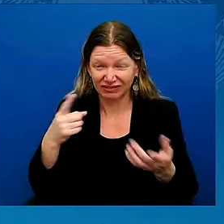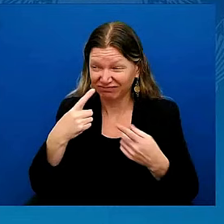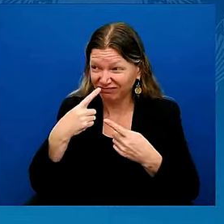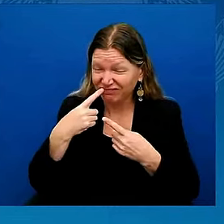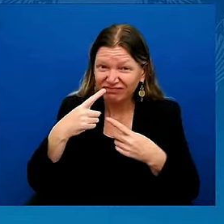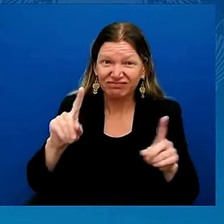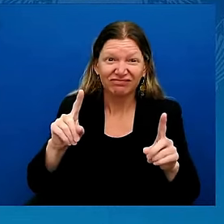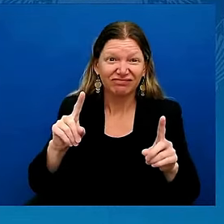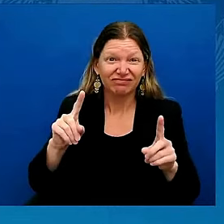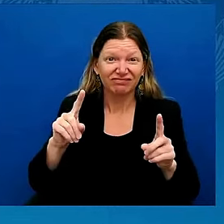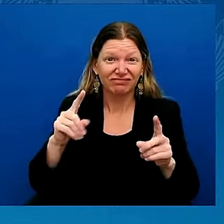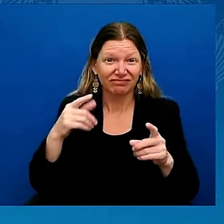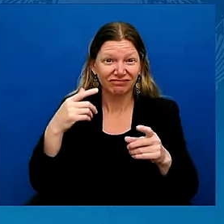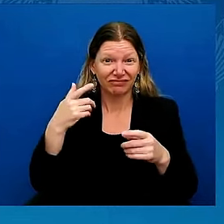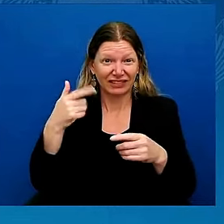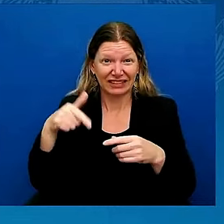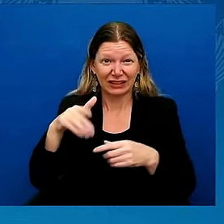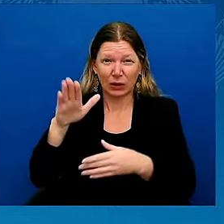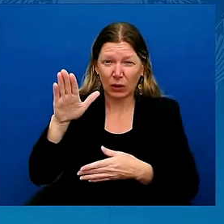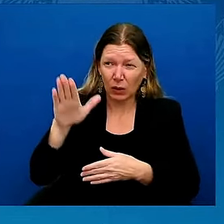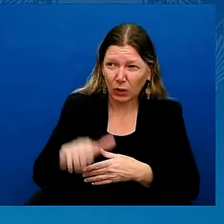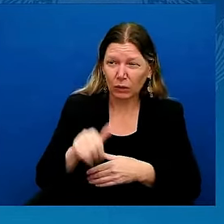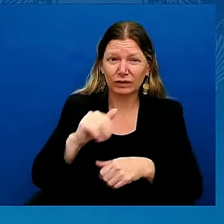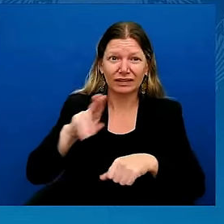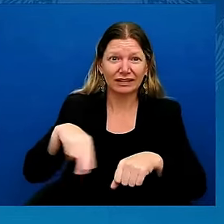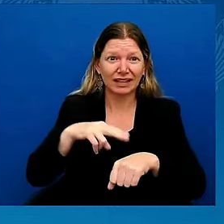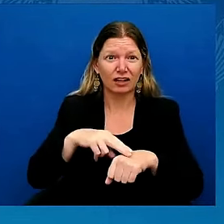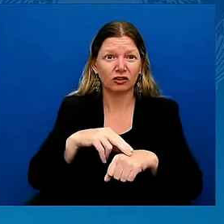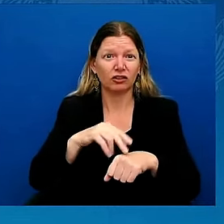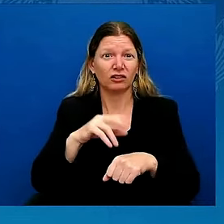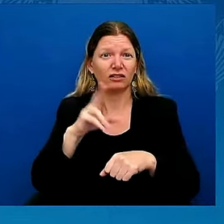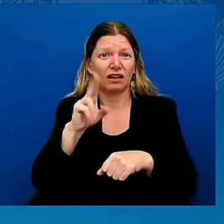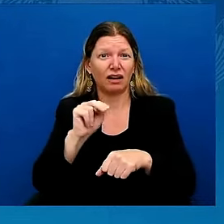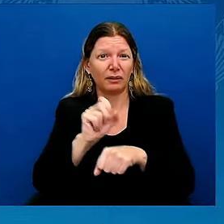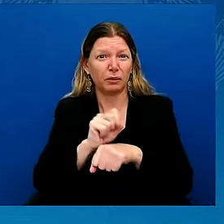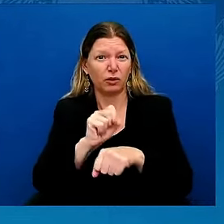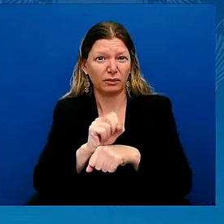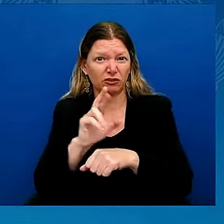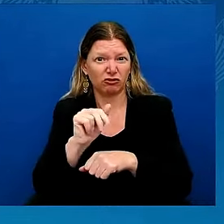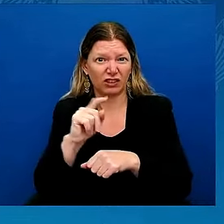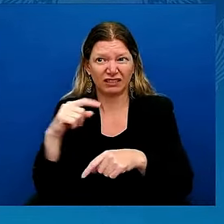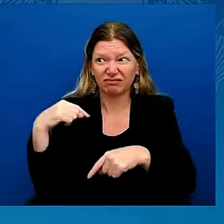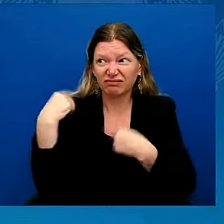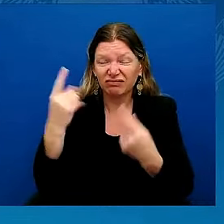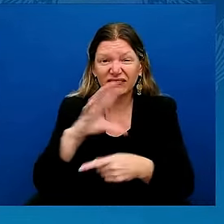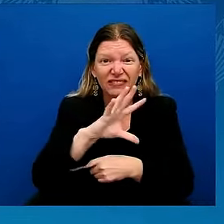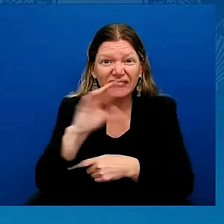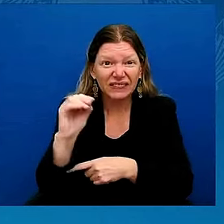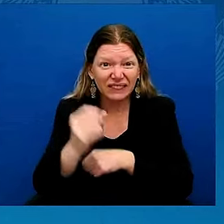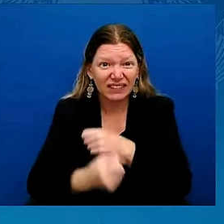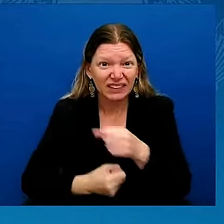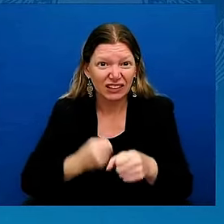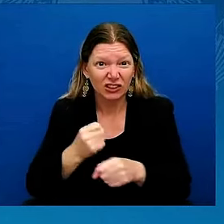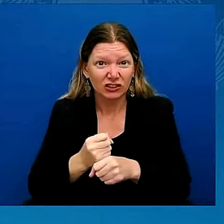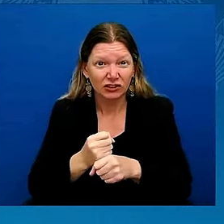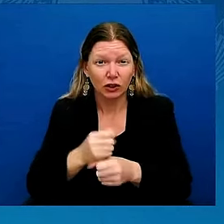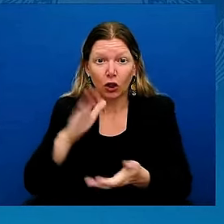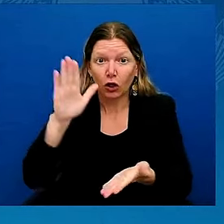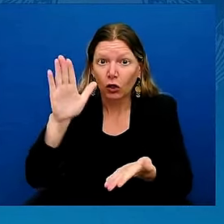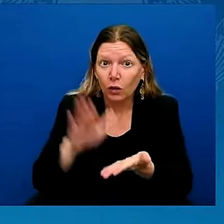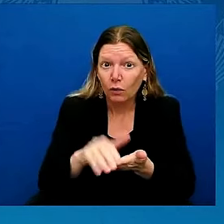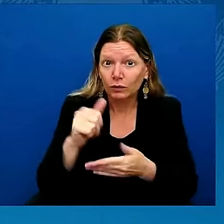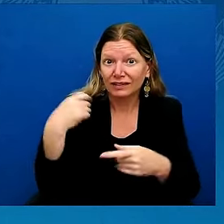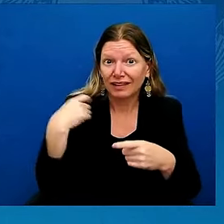50 years and the lowest Latino unemployment rate in record. This person has remained